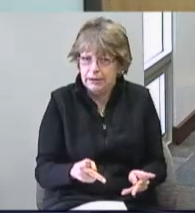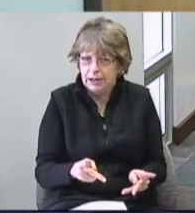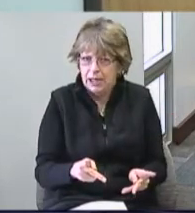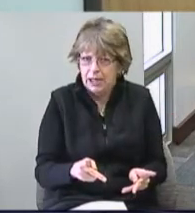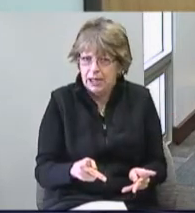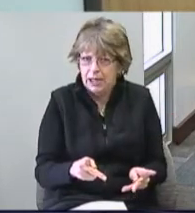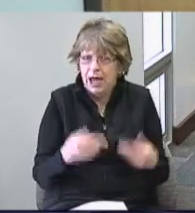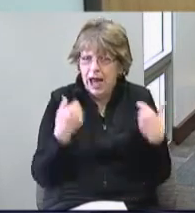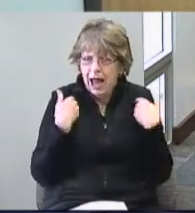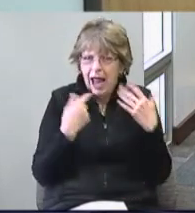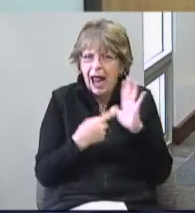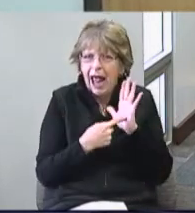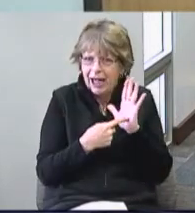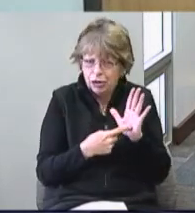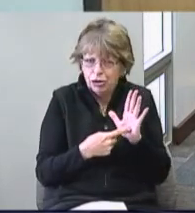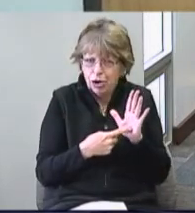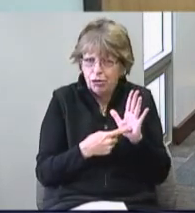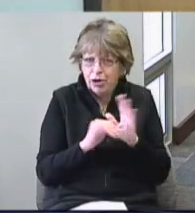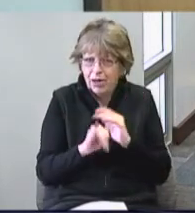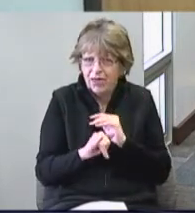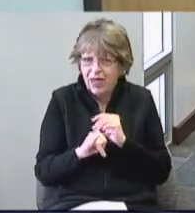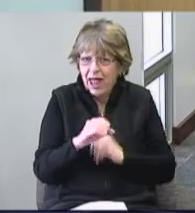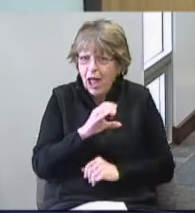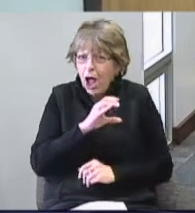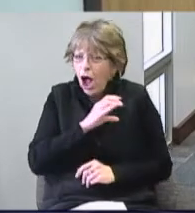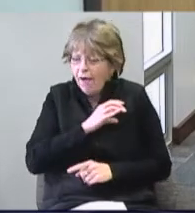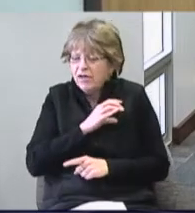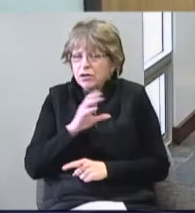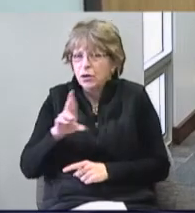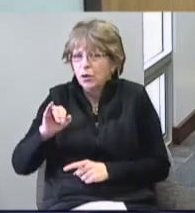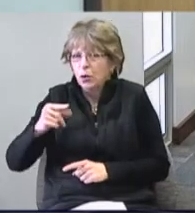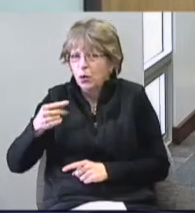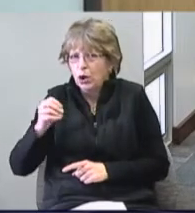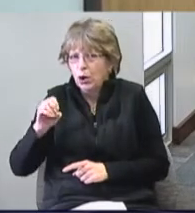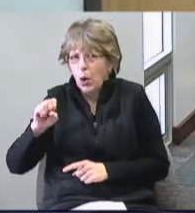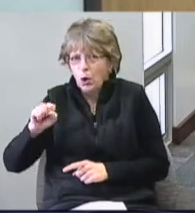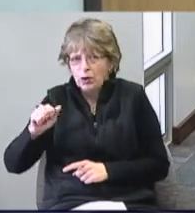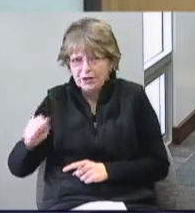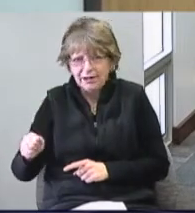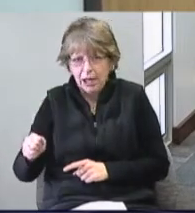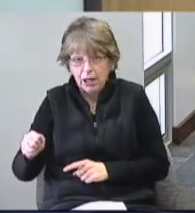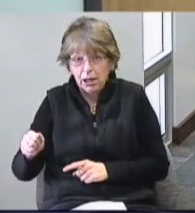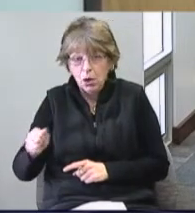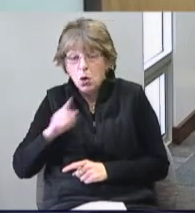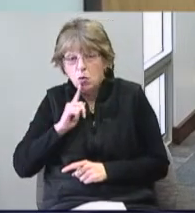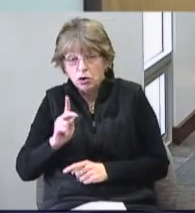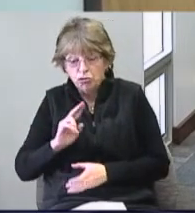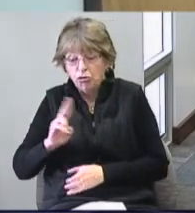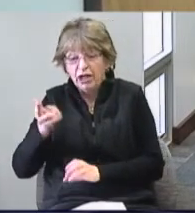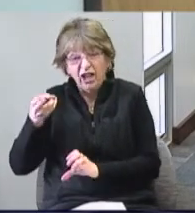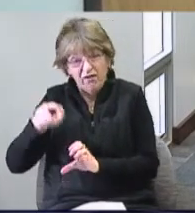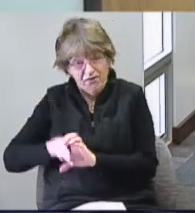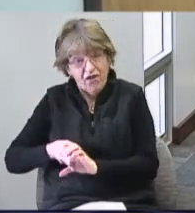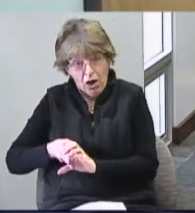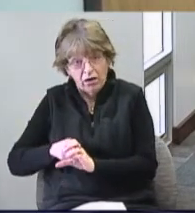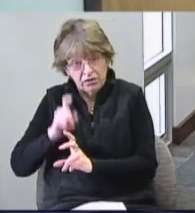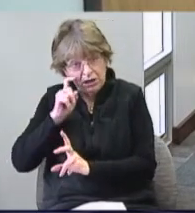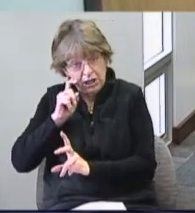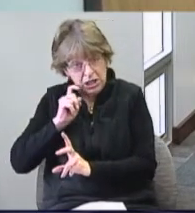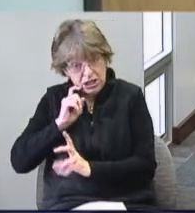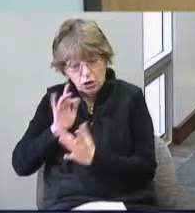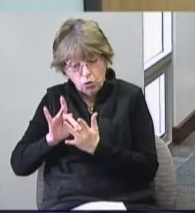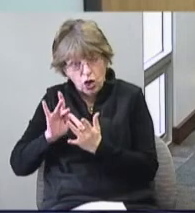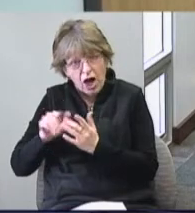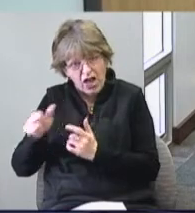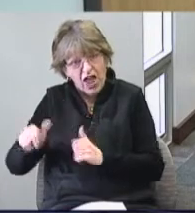has shown that Officer Ragosa engaged in the sexual contact that he bragged about. The